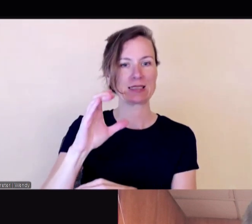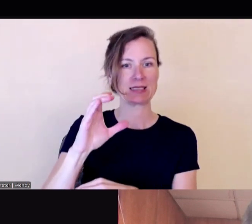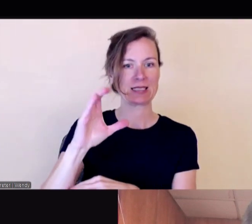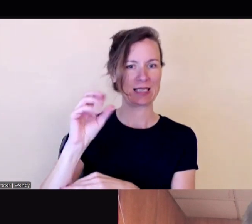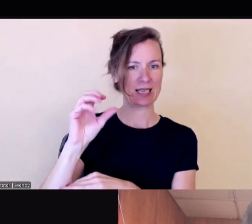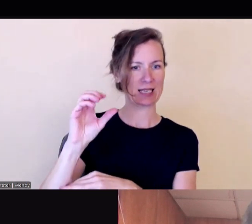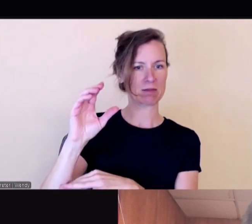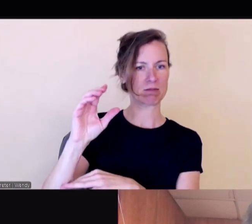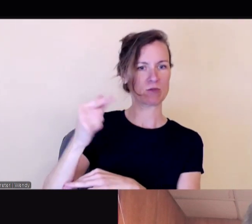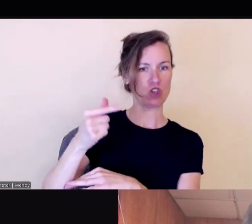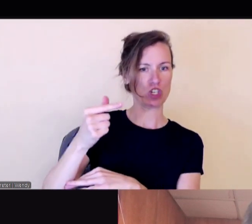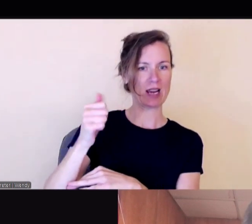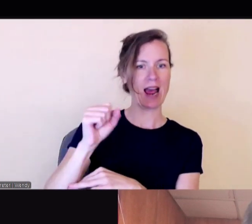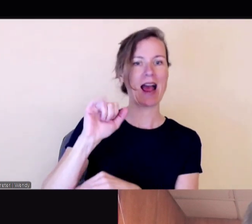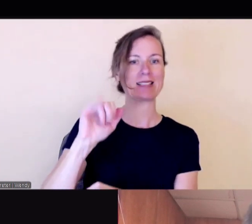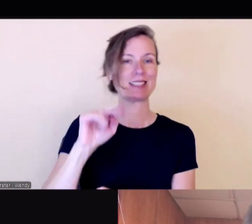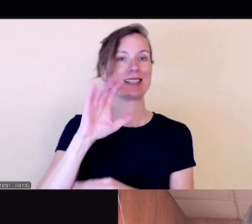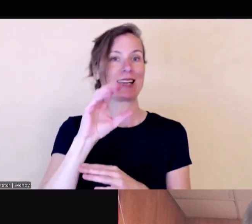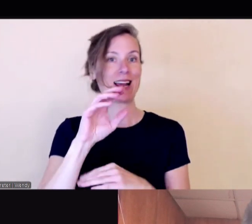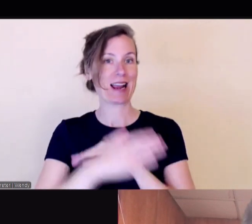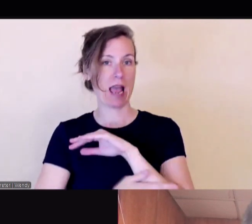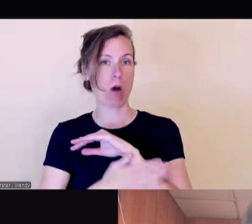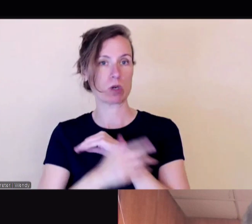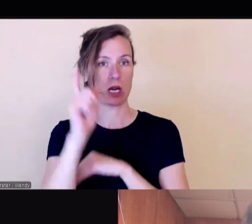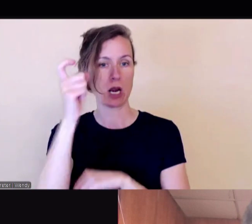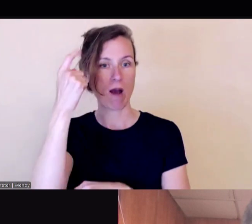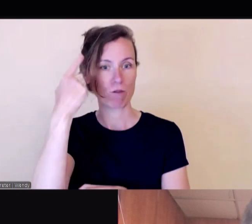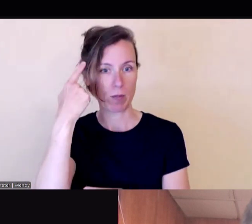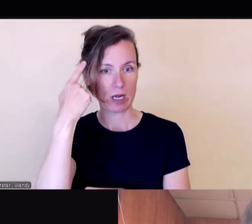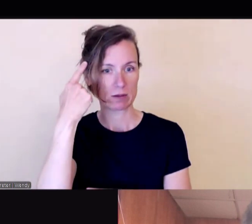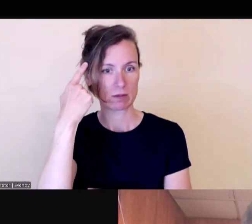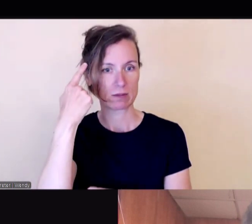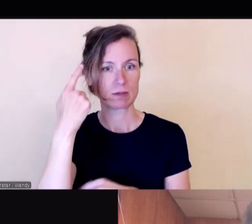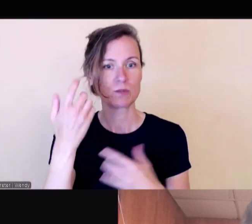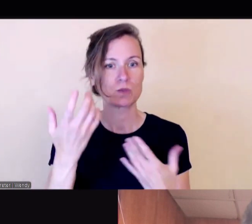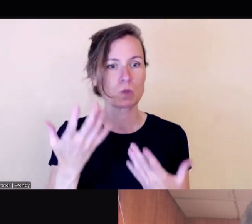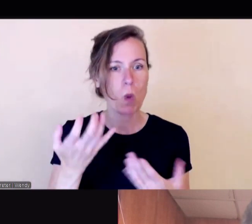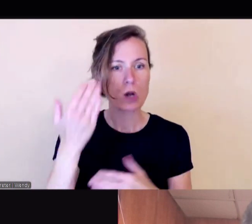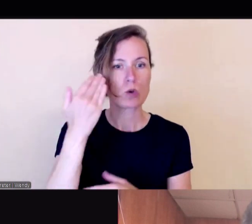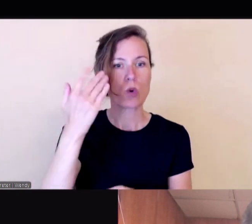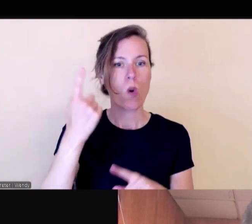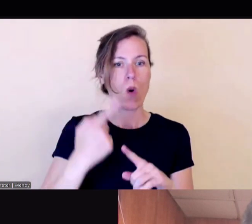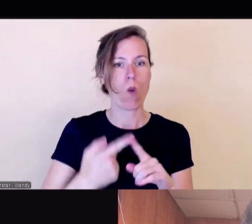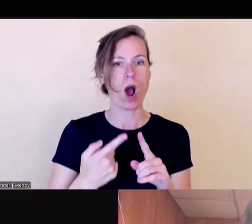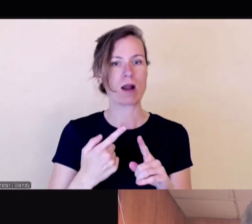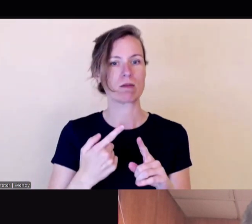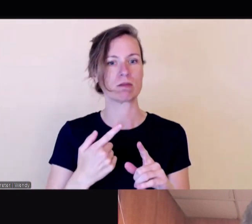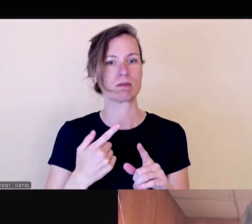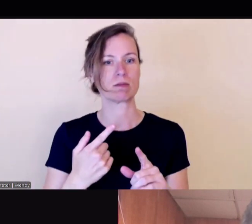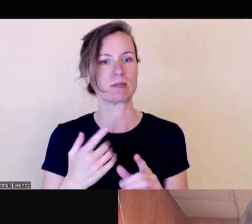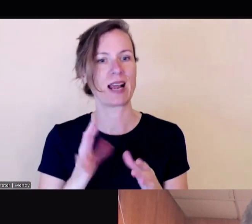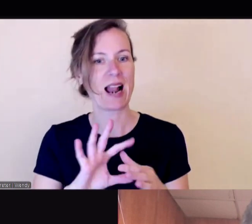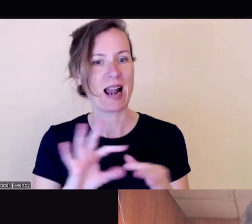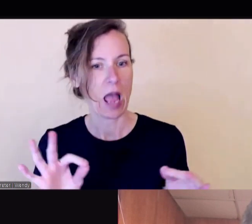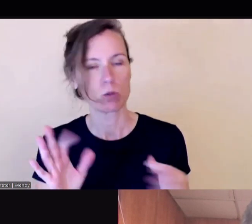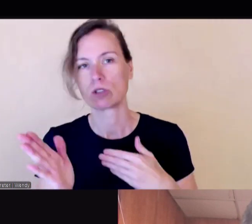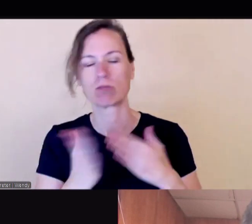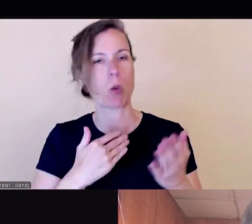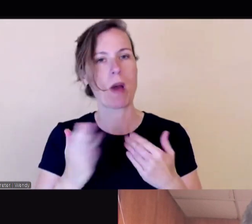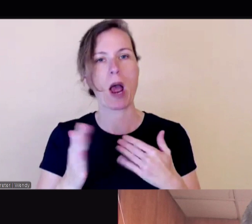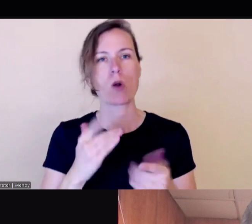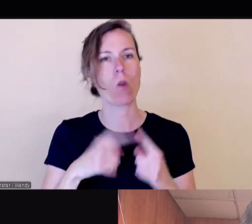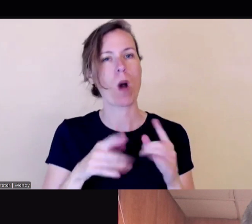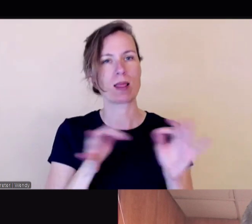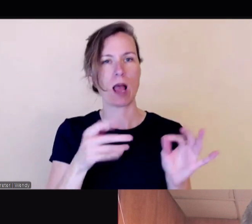what language you speak or what language you would like to be served in, the county government is ready to meet you in that language. Our office